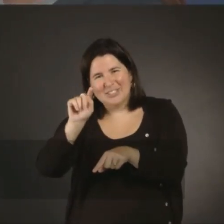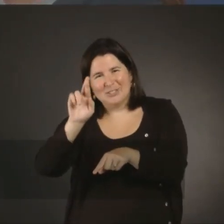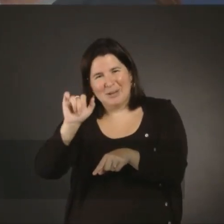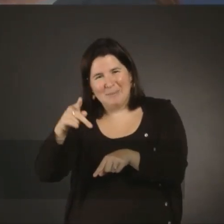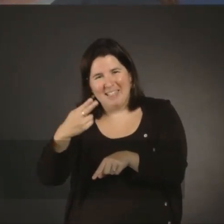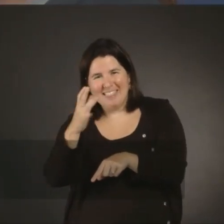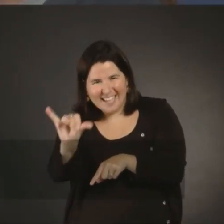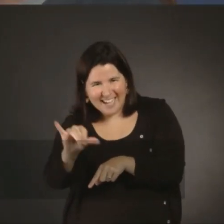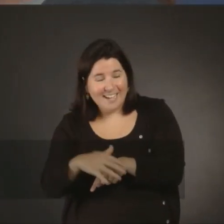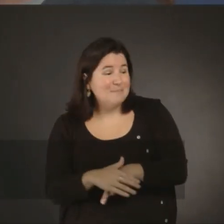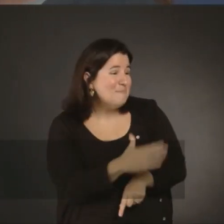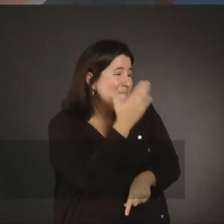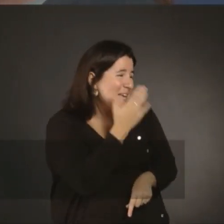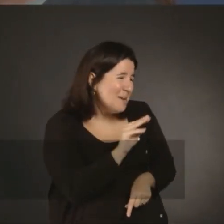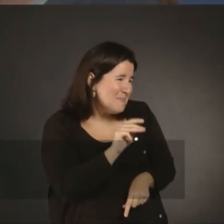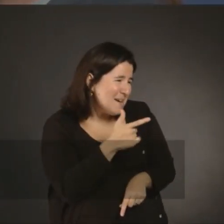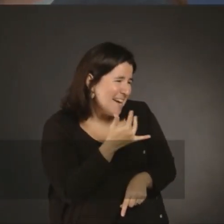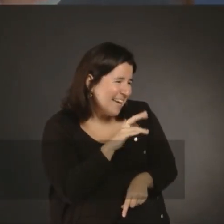You're welcome.